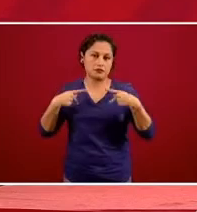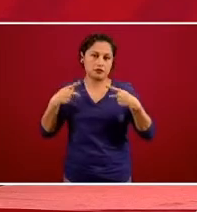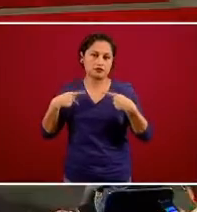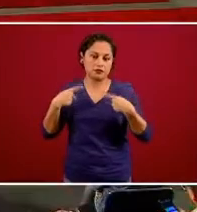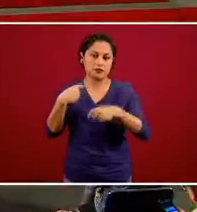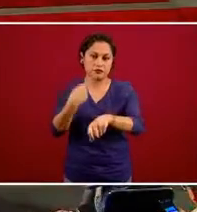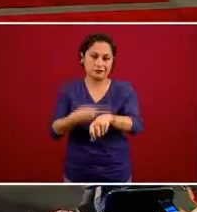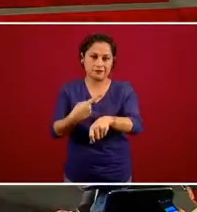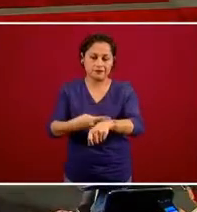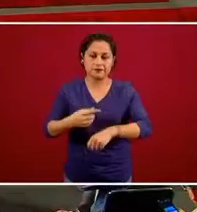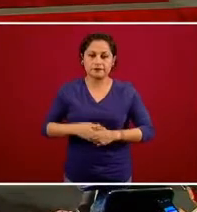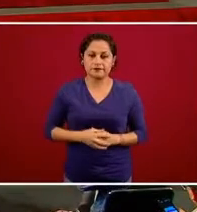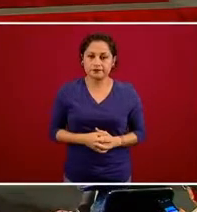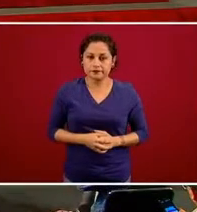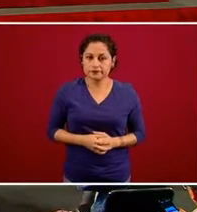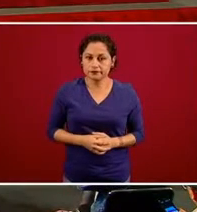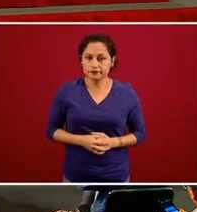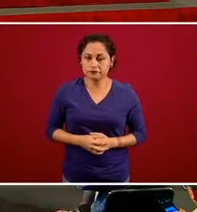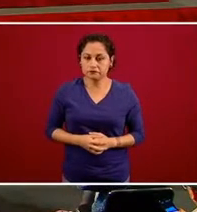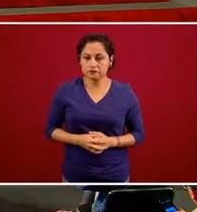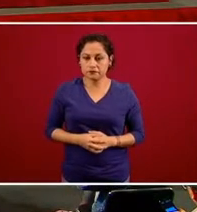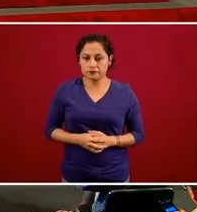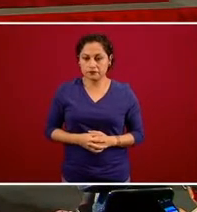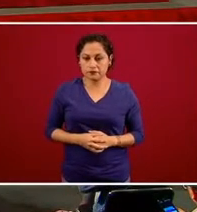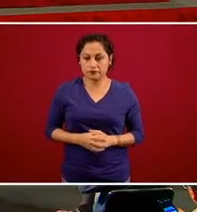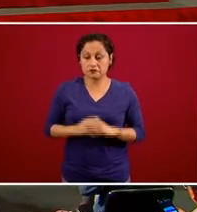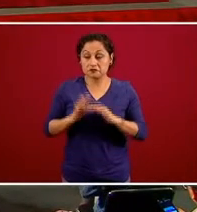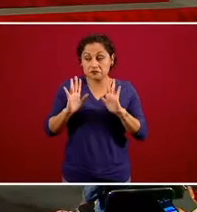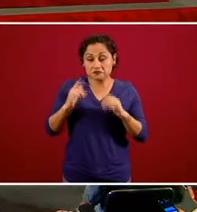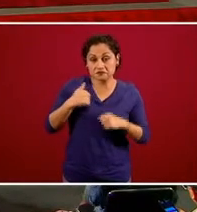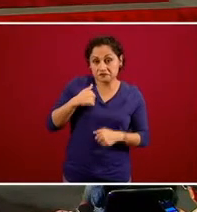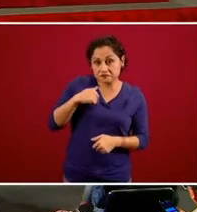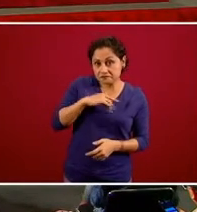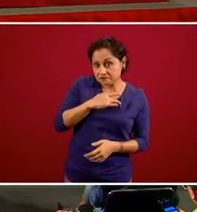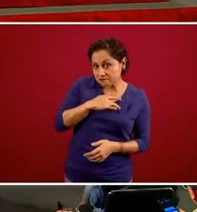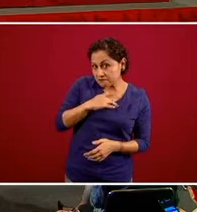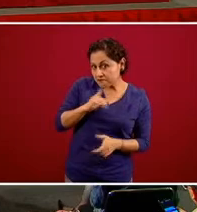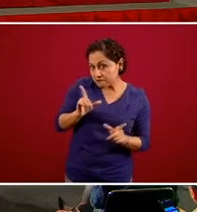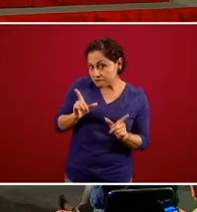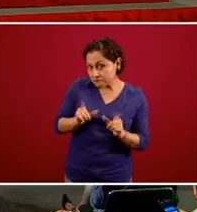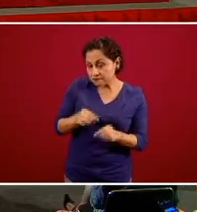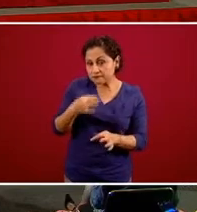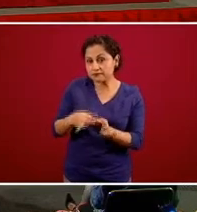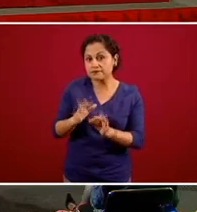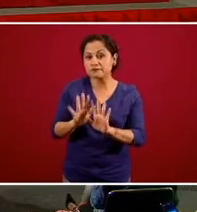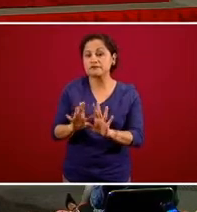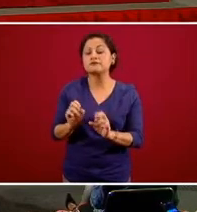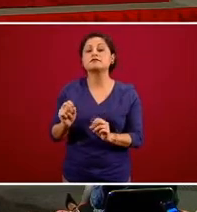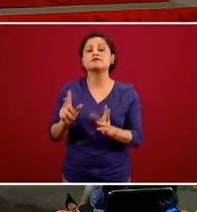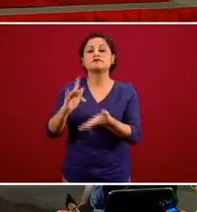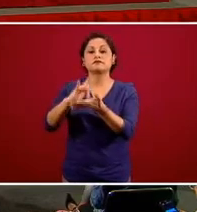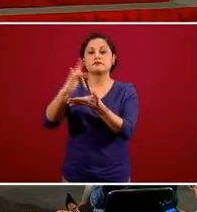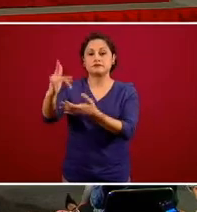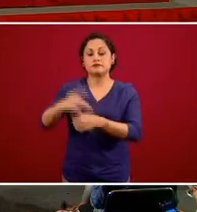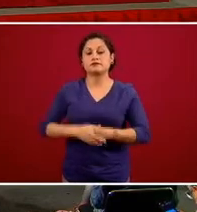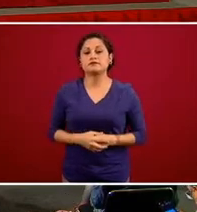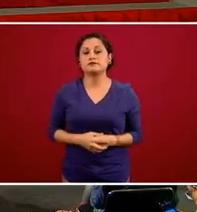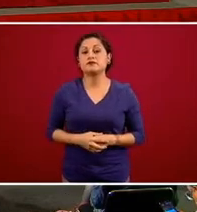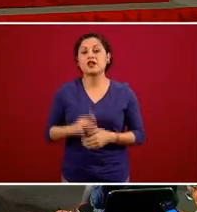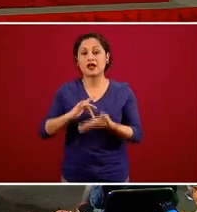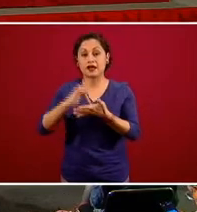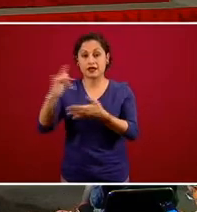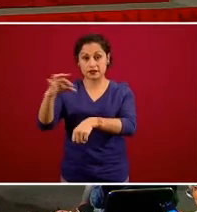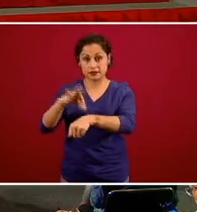to provide treatment for the COVID cases. I think that's enough for today. Thank you.